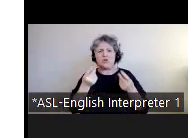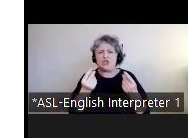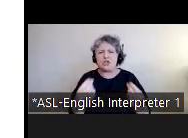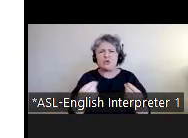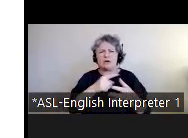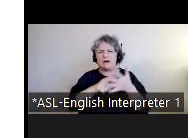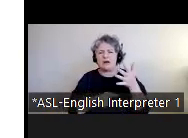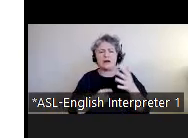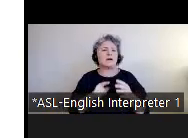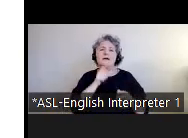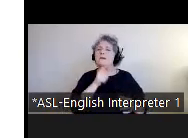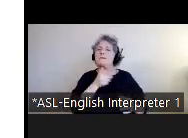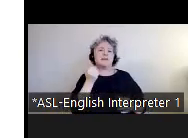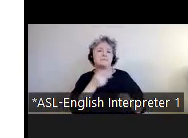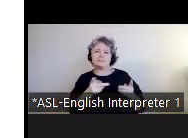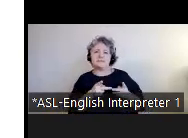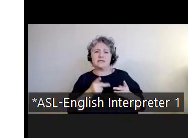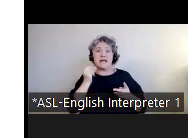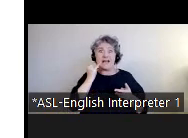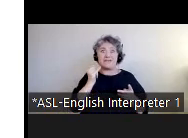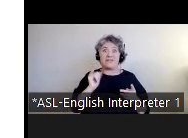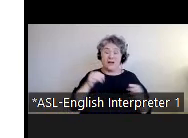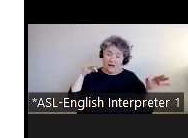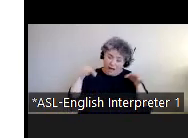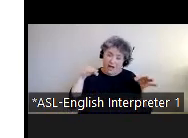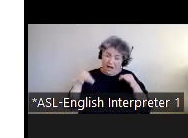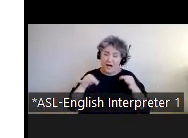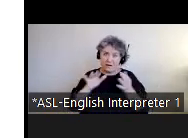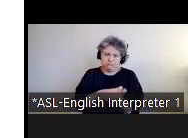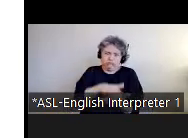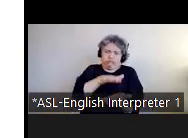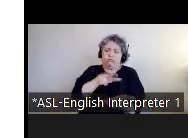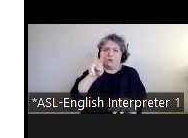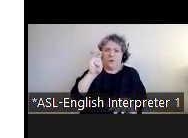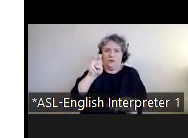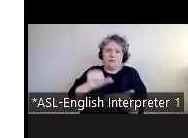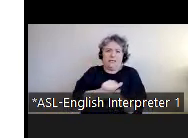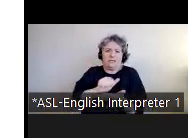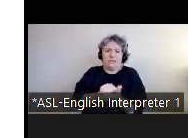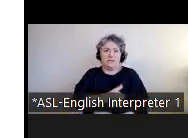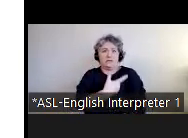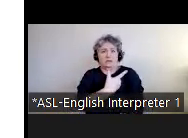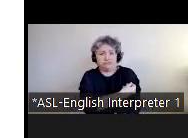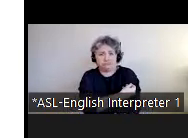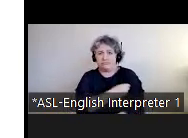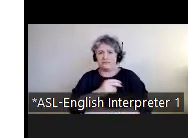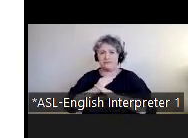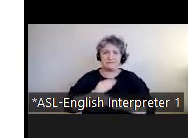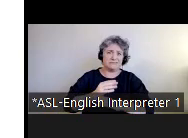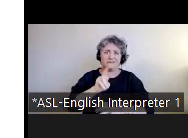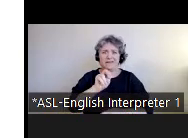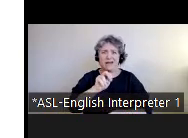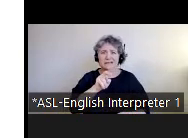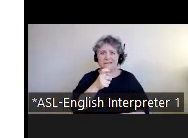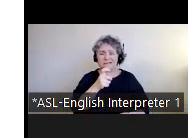you wanted to do that, you're going to have a 200-page document covering everything from vaccines to surgeries to long-term